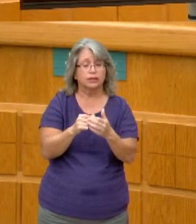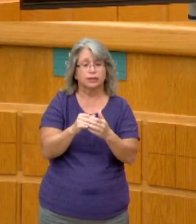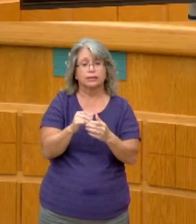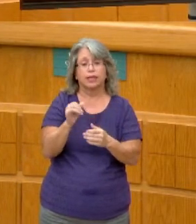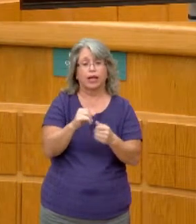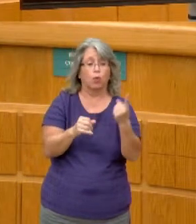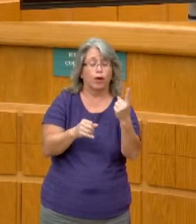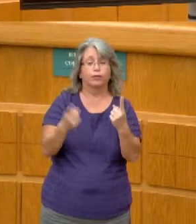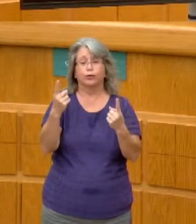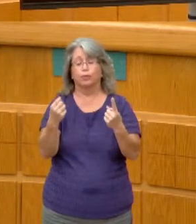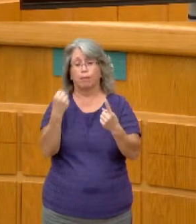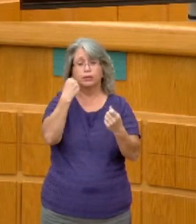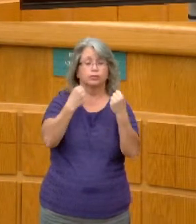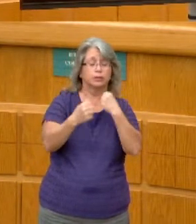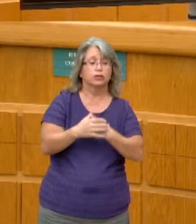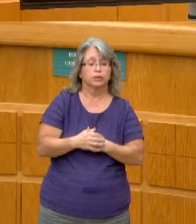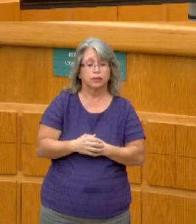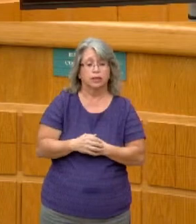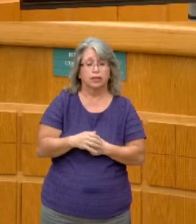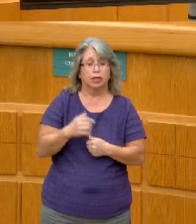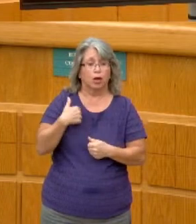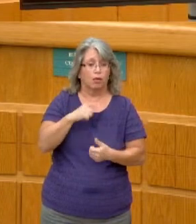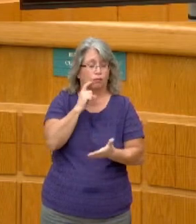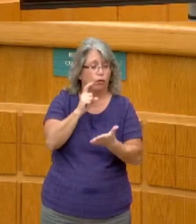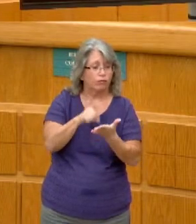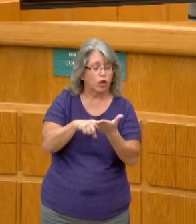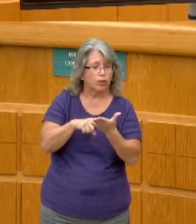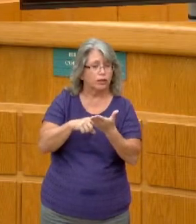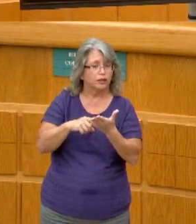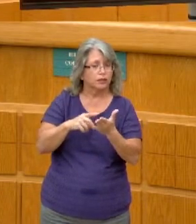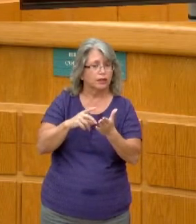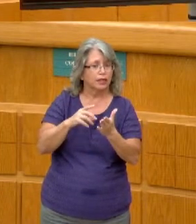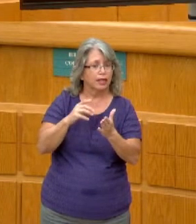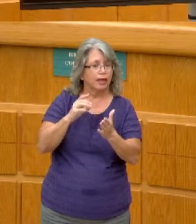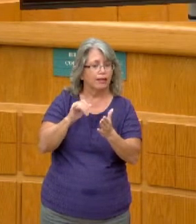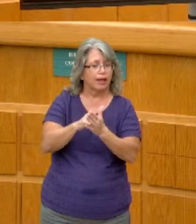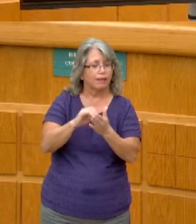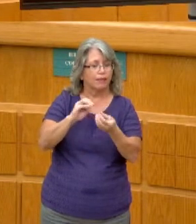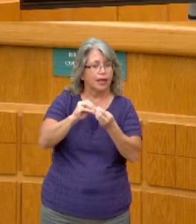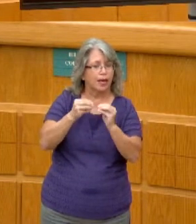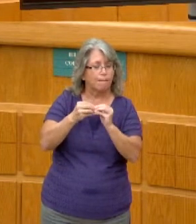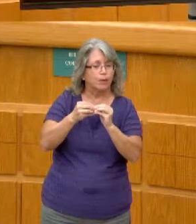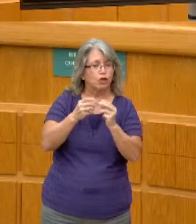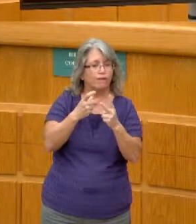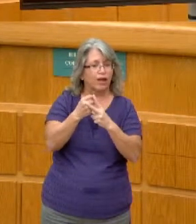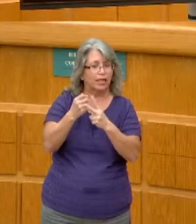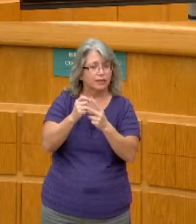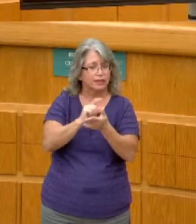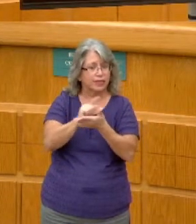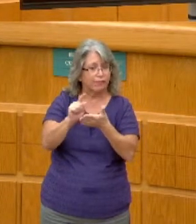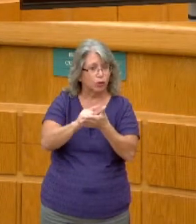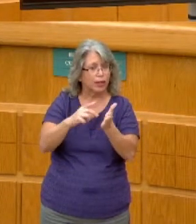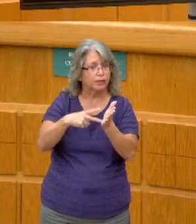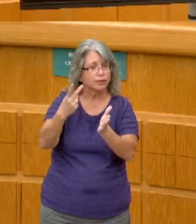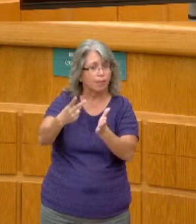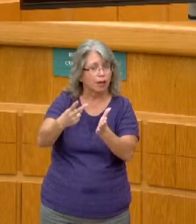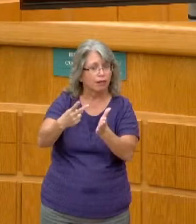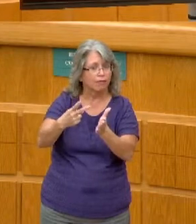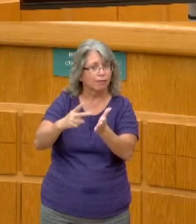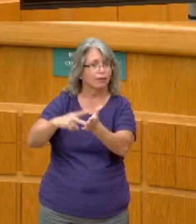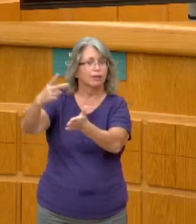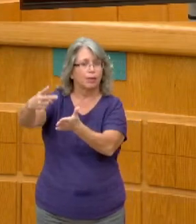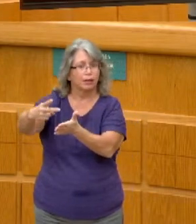than a doubling continue. The trend continues, doubling the number of vaccines we're administering at La